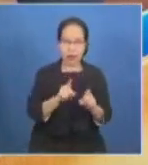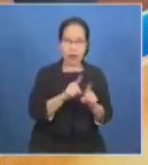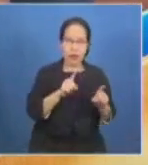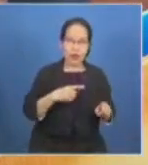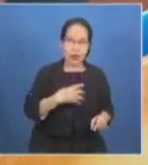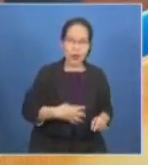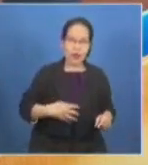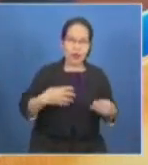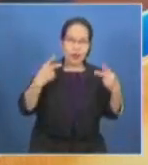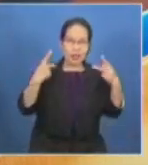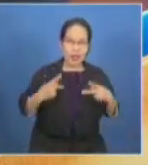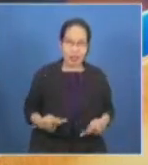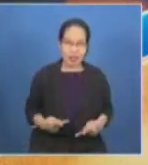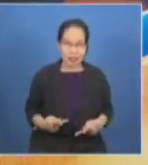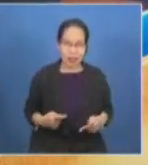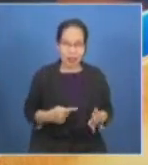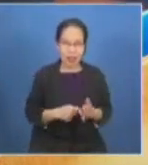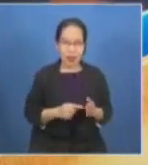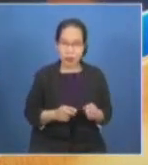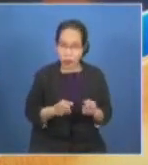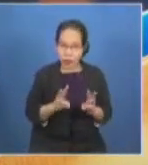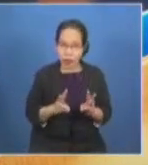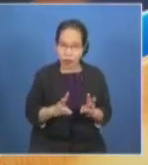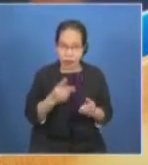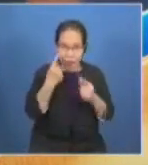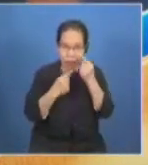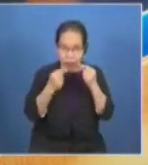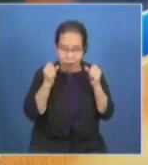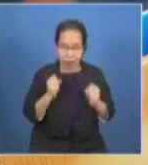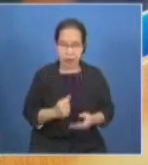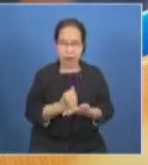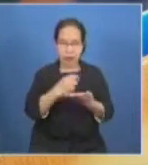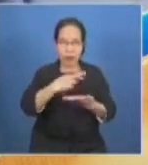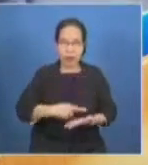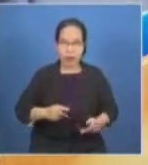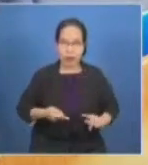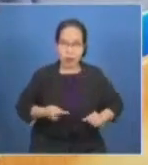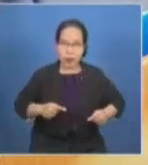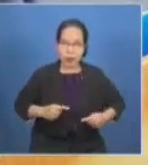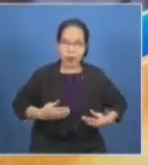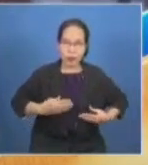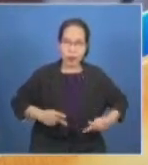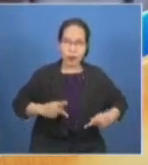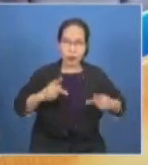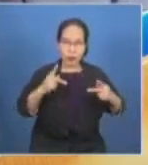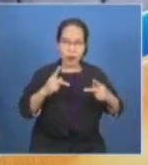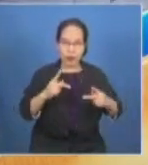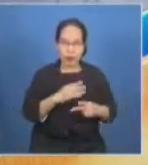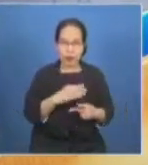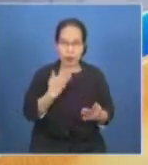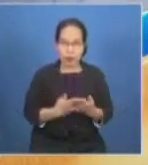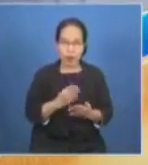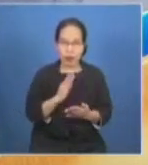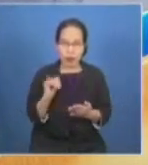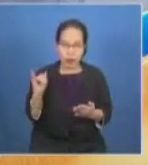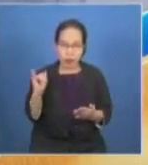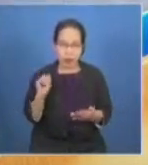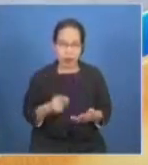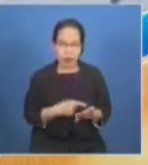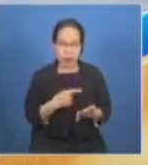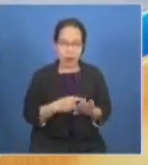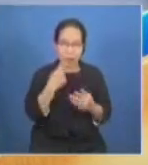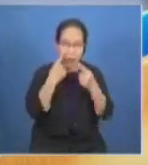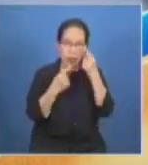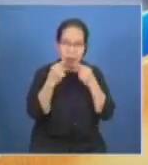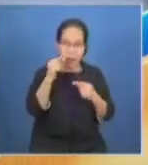grief, or mourning, and physical pain. In this way, crying